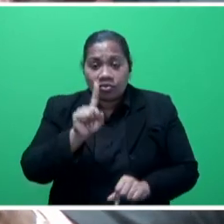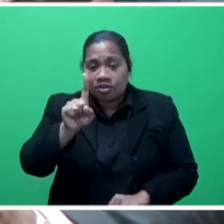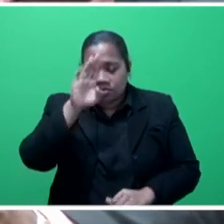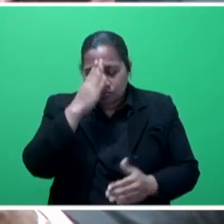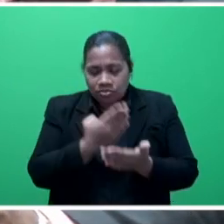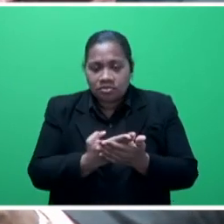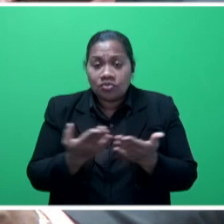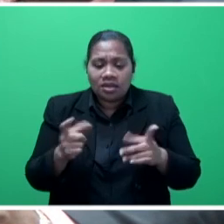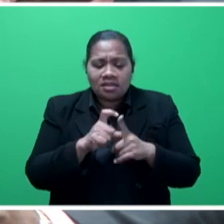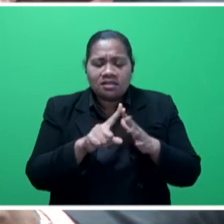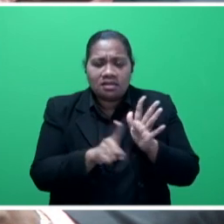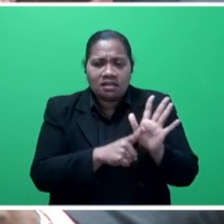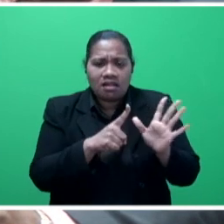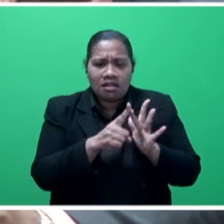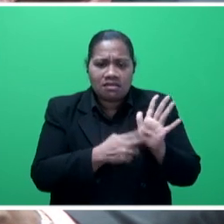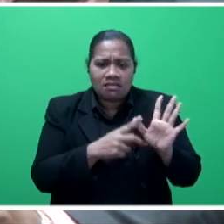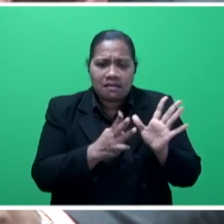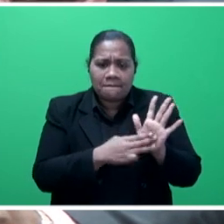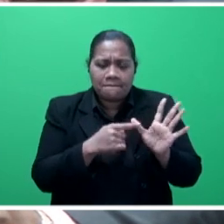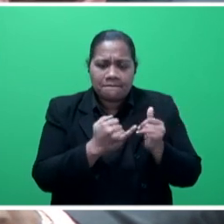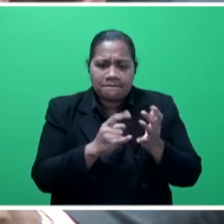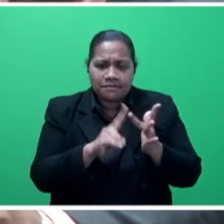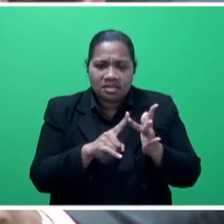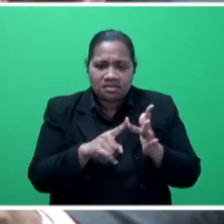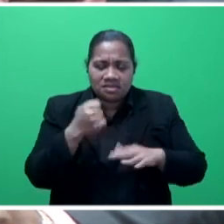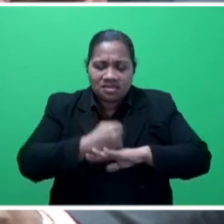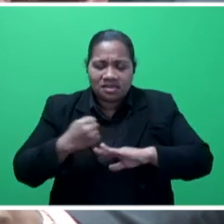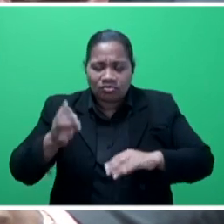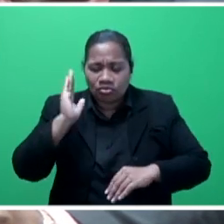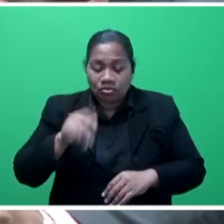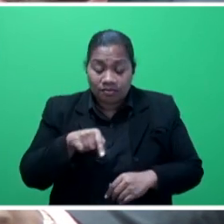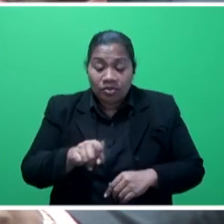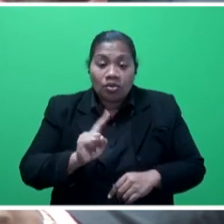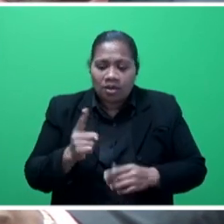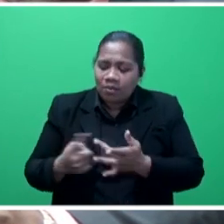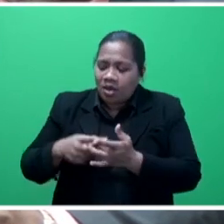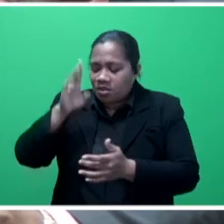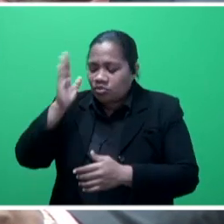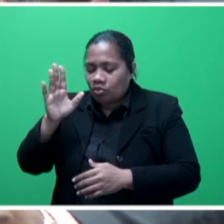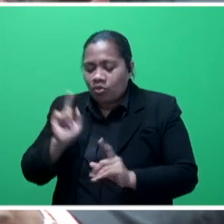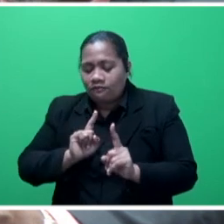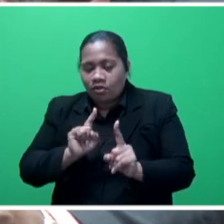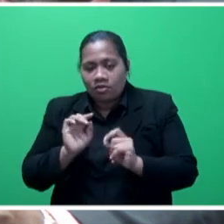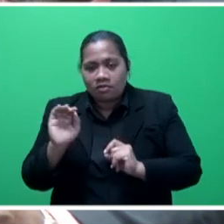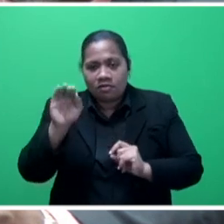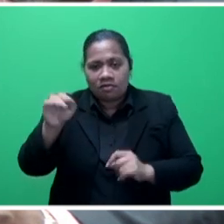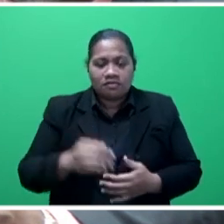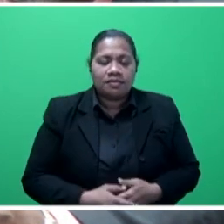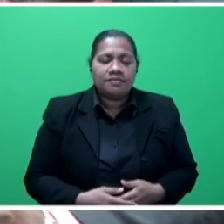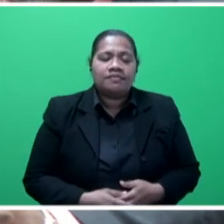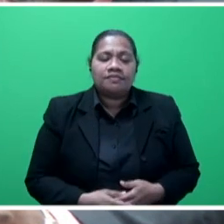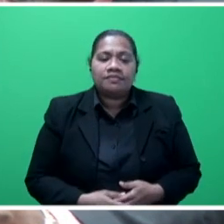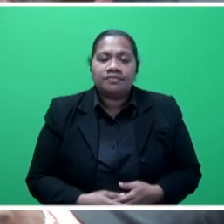School. This will become the model for other schools to follow in future. In addition, the Ministry is